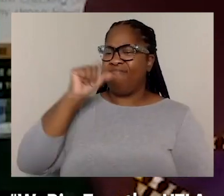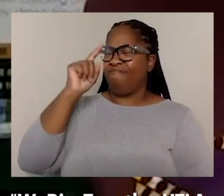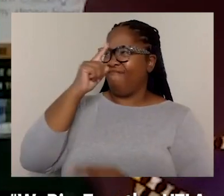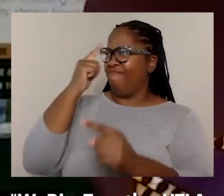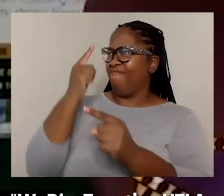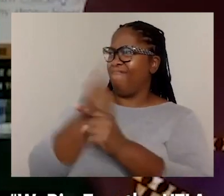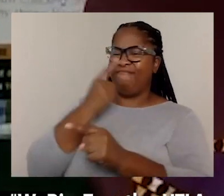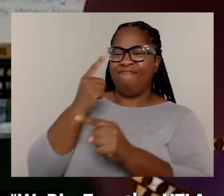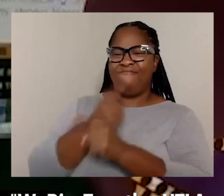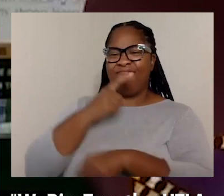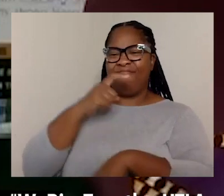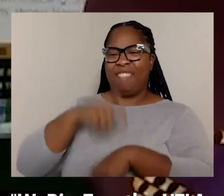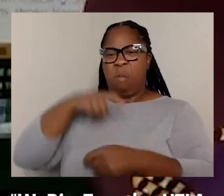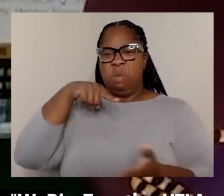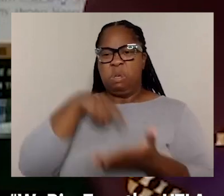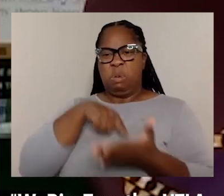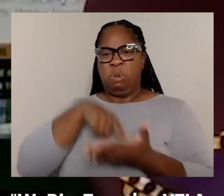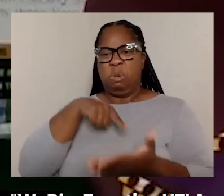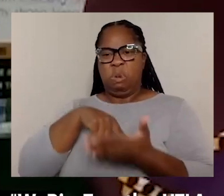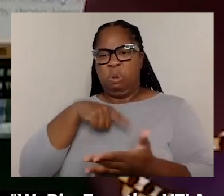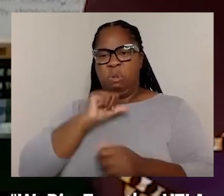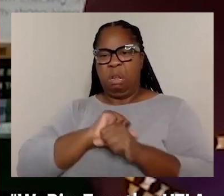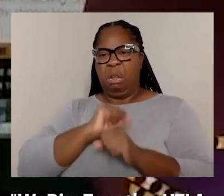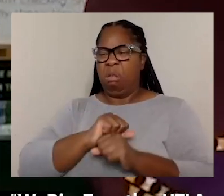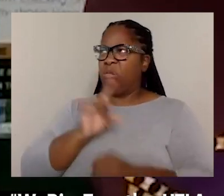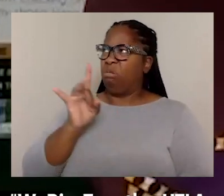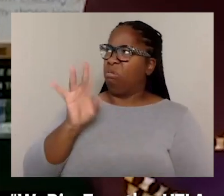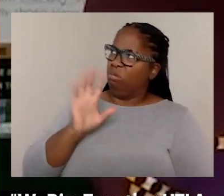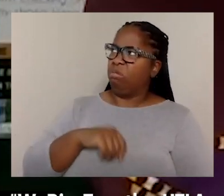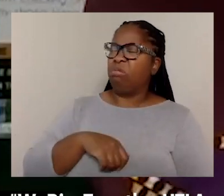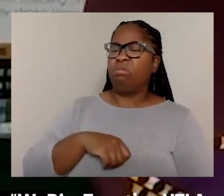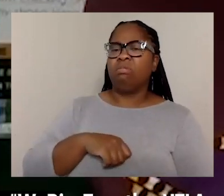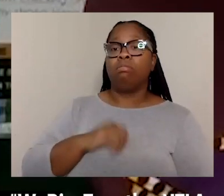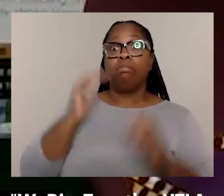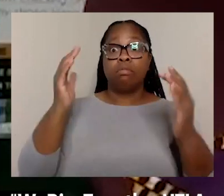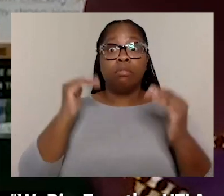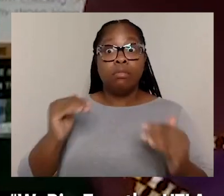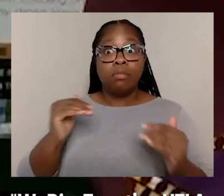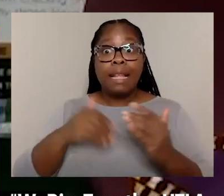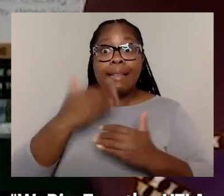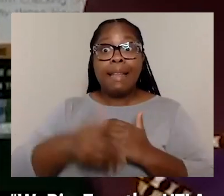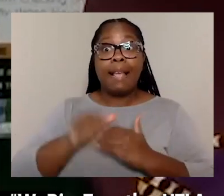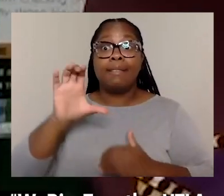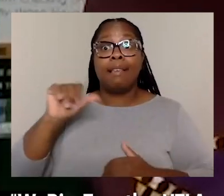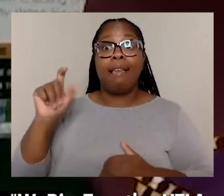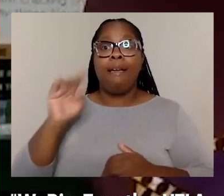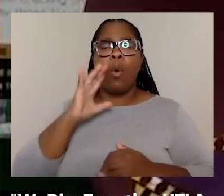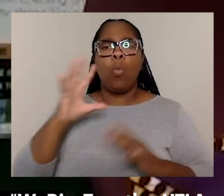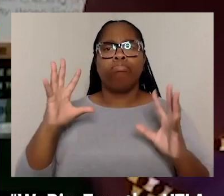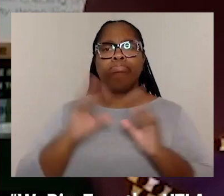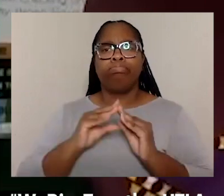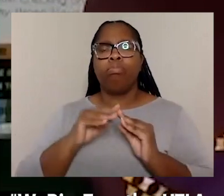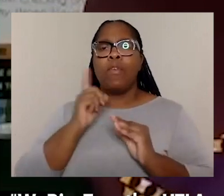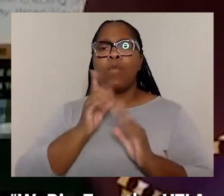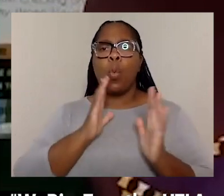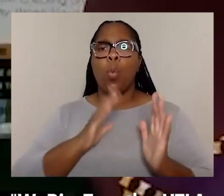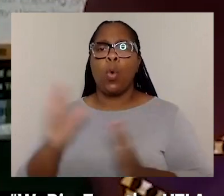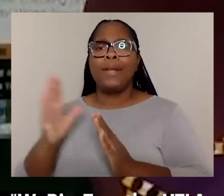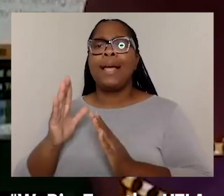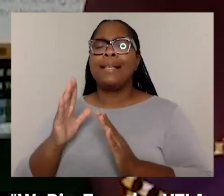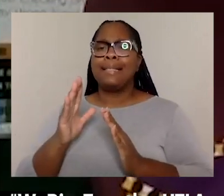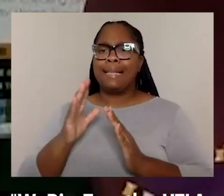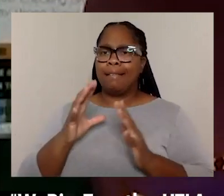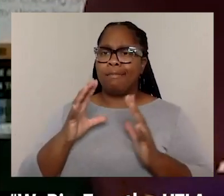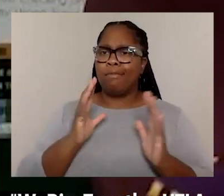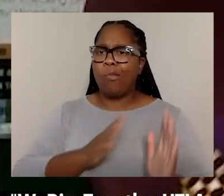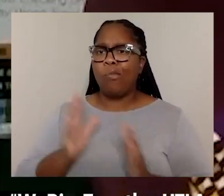for tasks. Next, the CAT will meet to prioritize issues for site organizing and